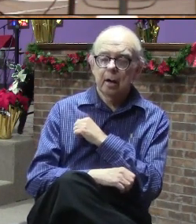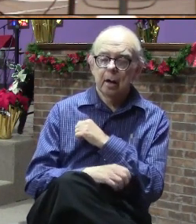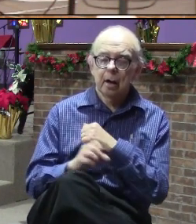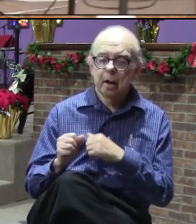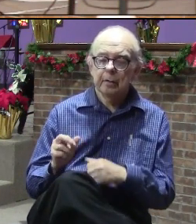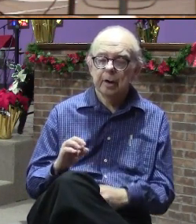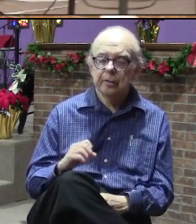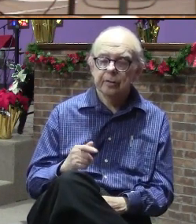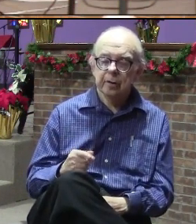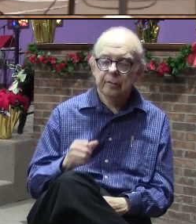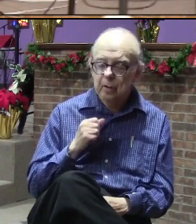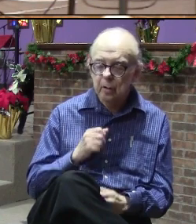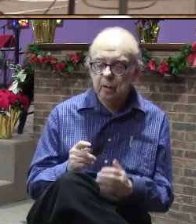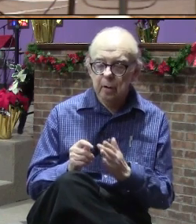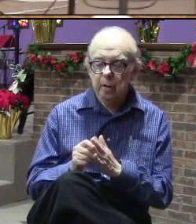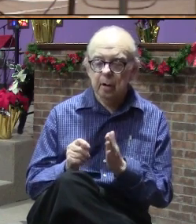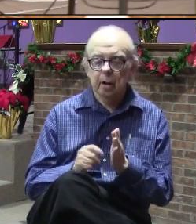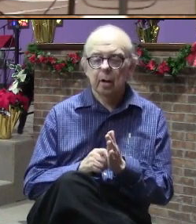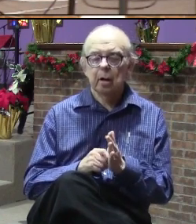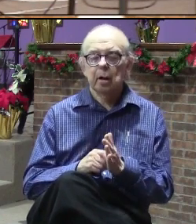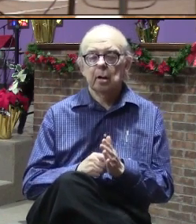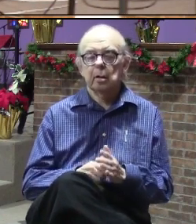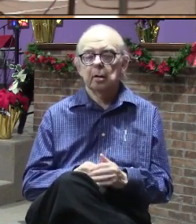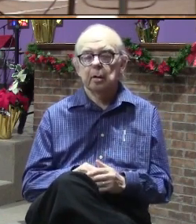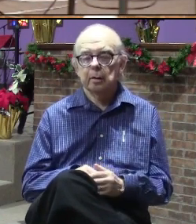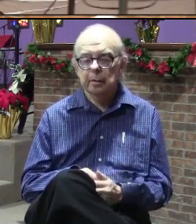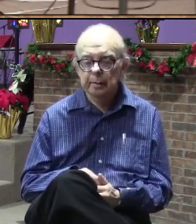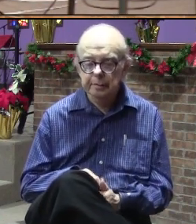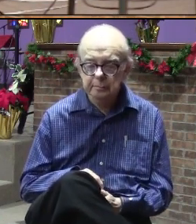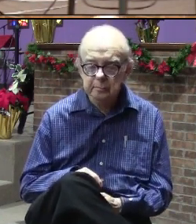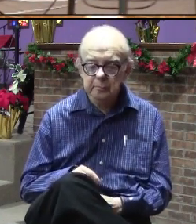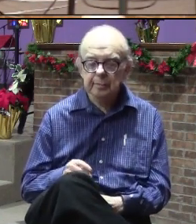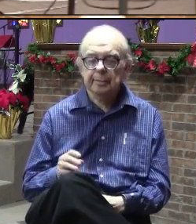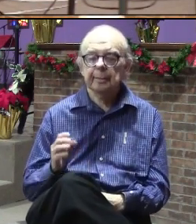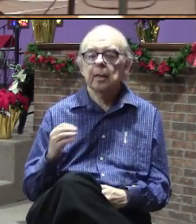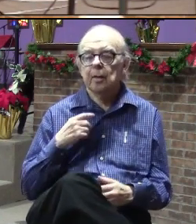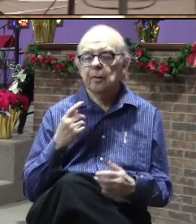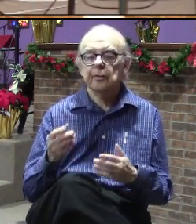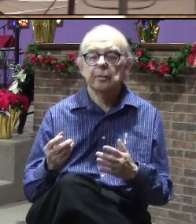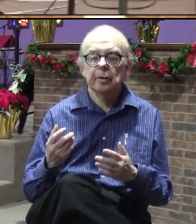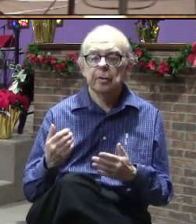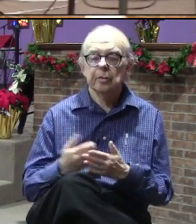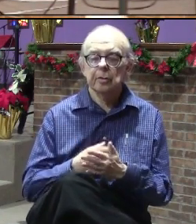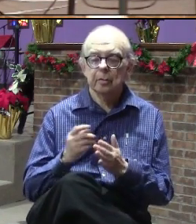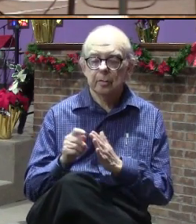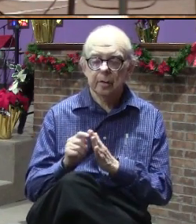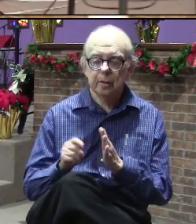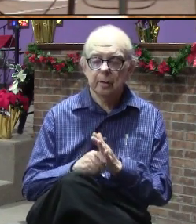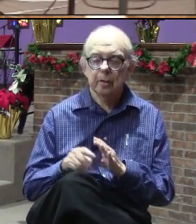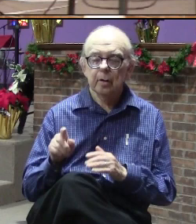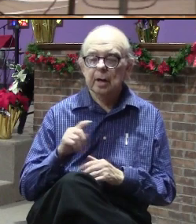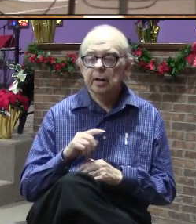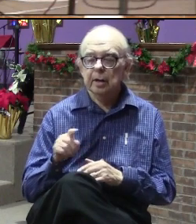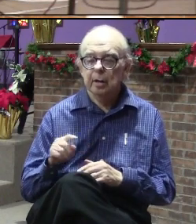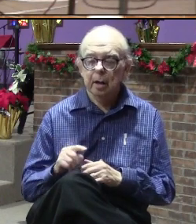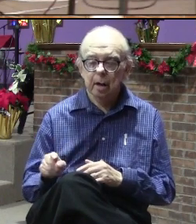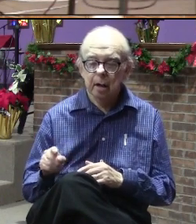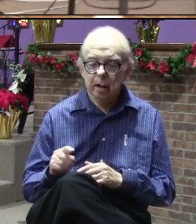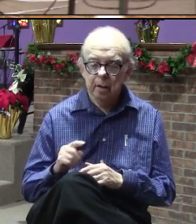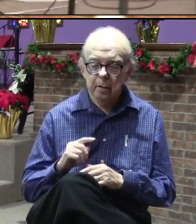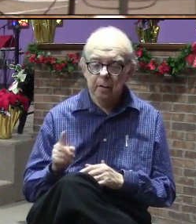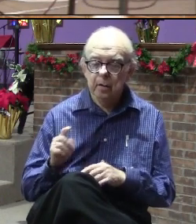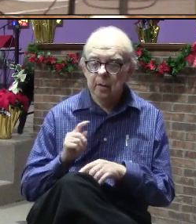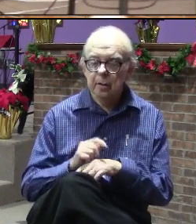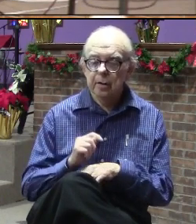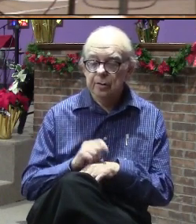Testament, but they are the Abraham and Sarah of the New. Zechariah is in the